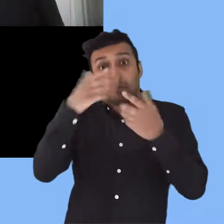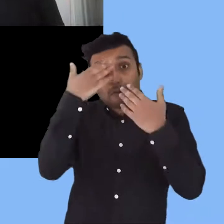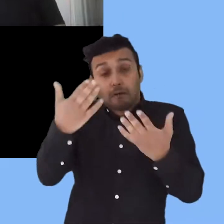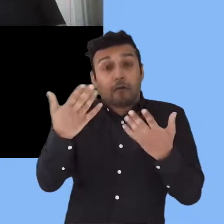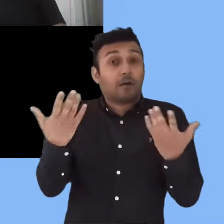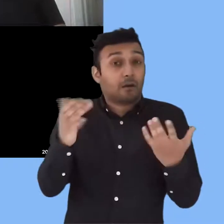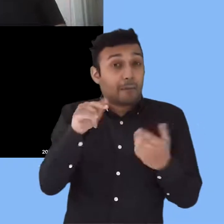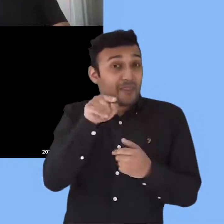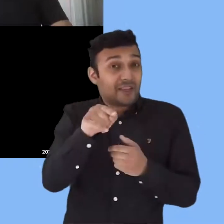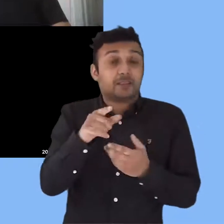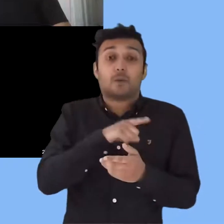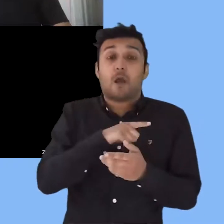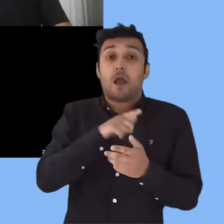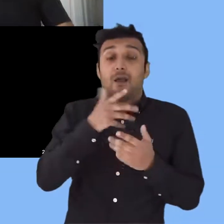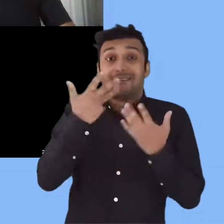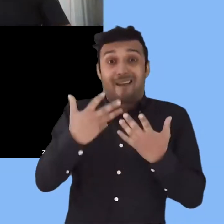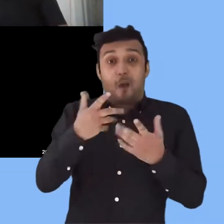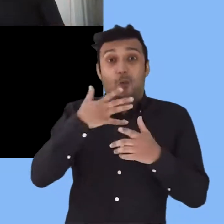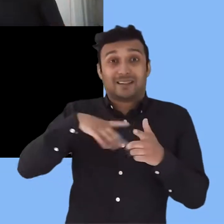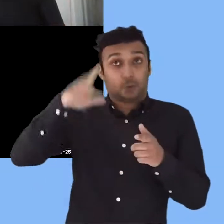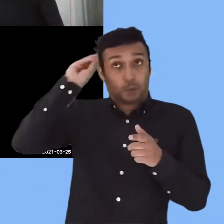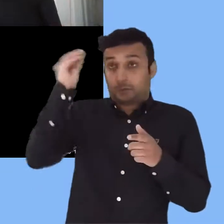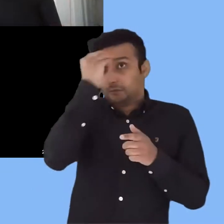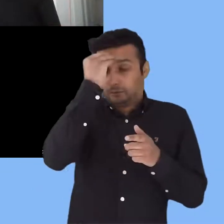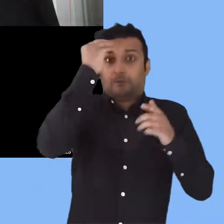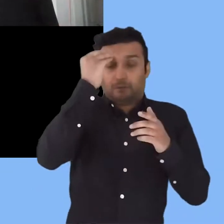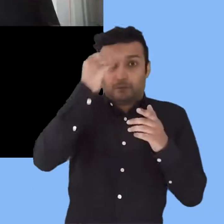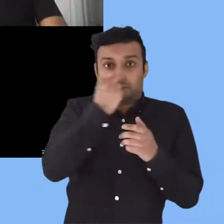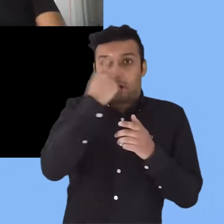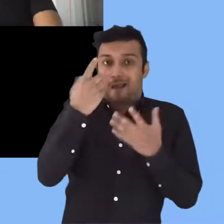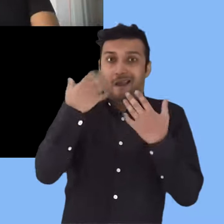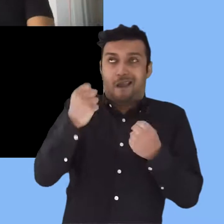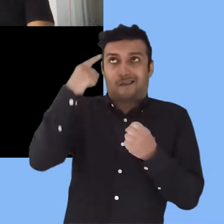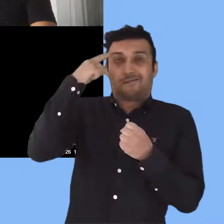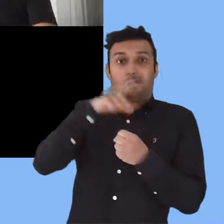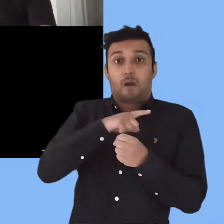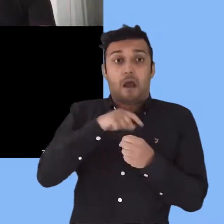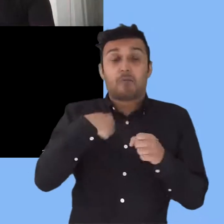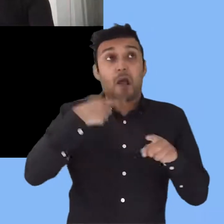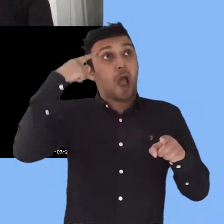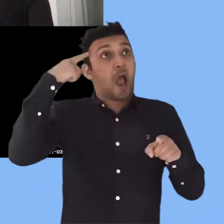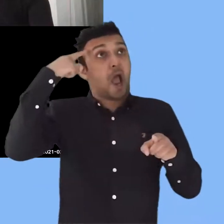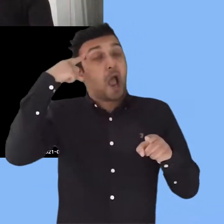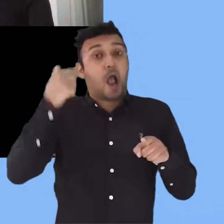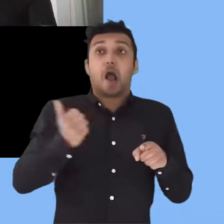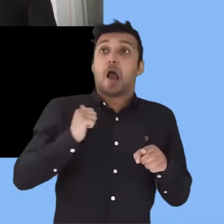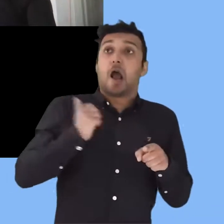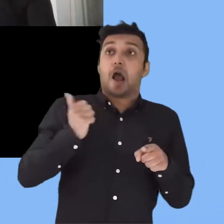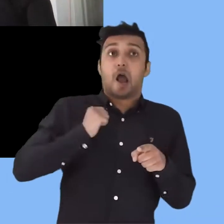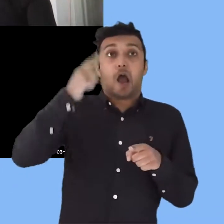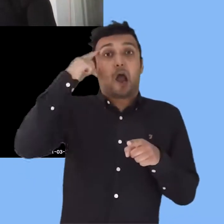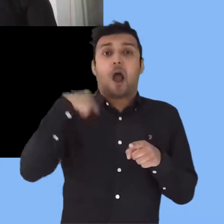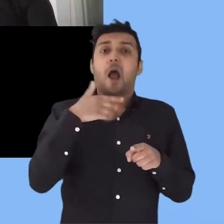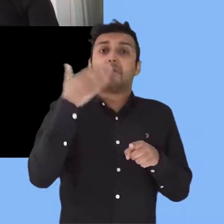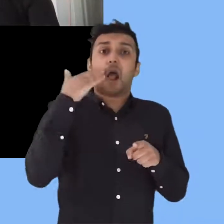realizing that these things are at the forefront of thought processes, which predicate, I guess, the way in which we view